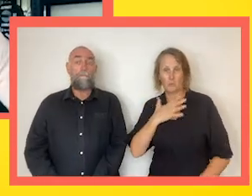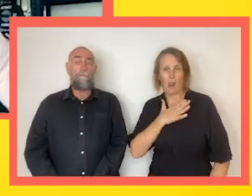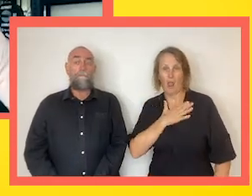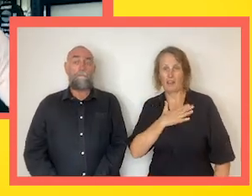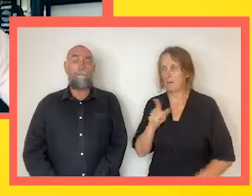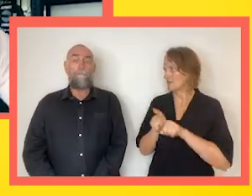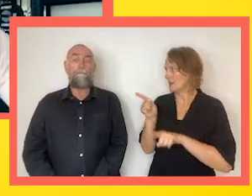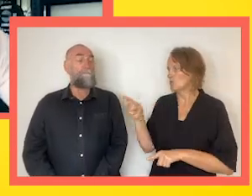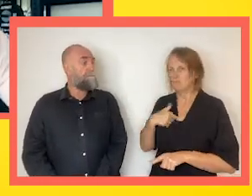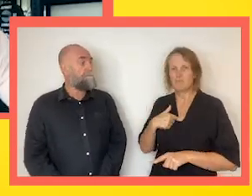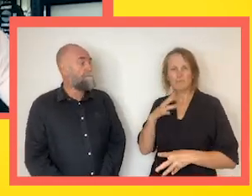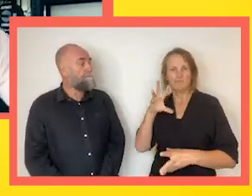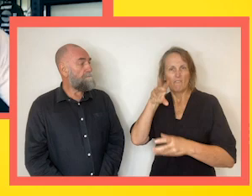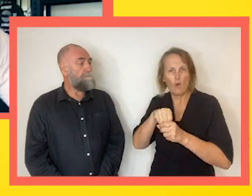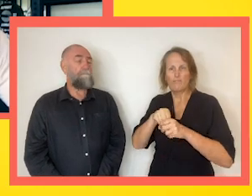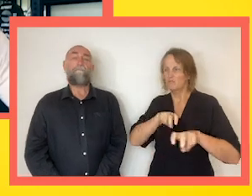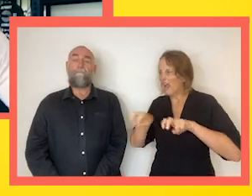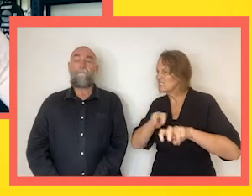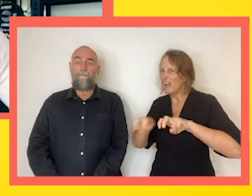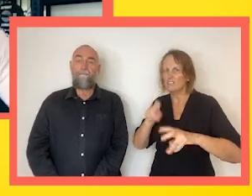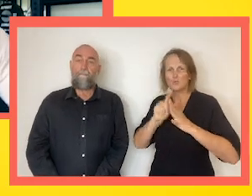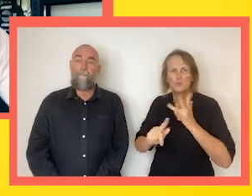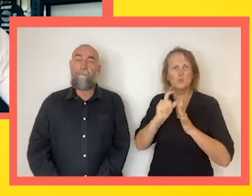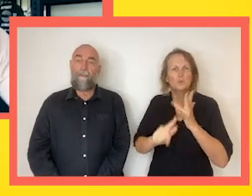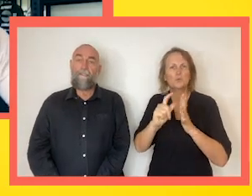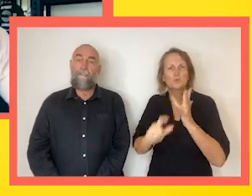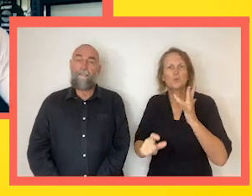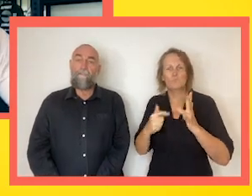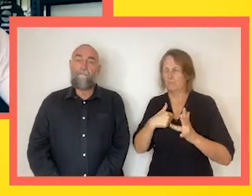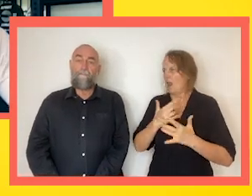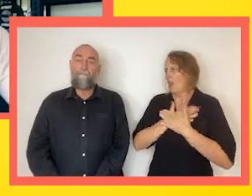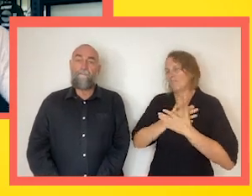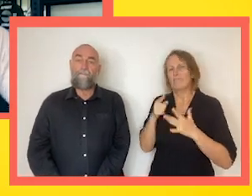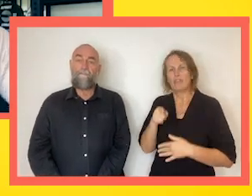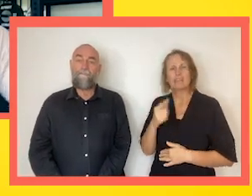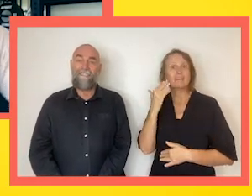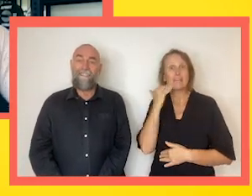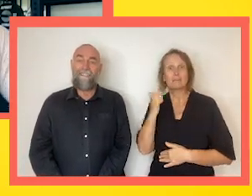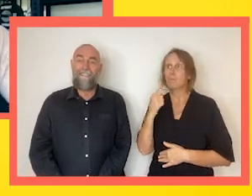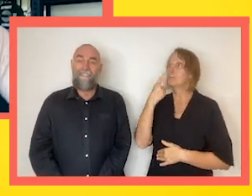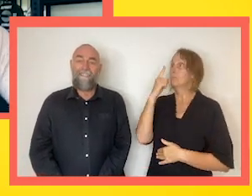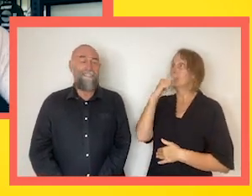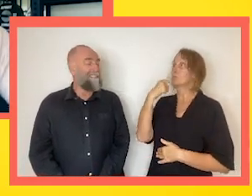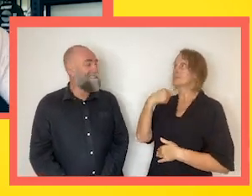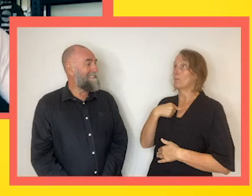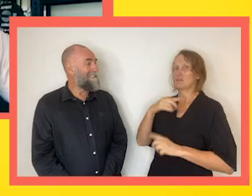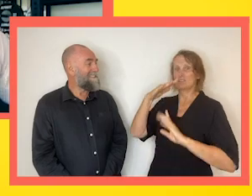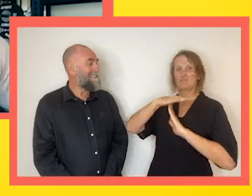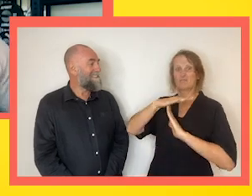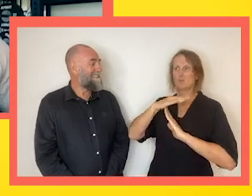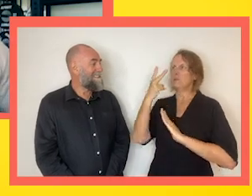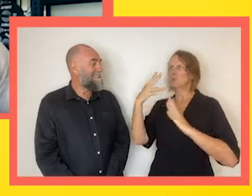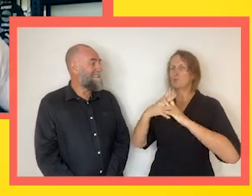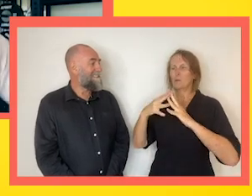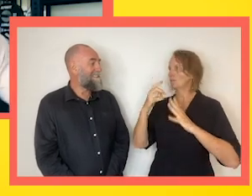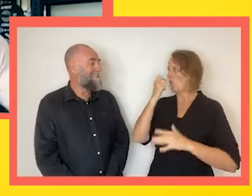I'm probably similar to you, Kurt. I love to be active and push my body. I thrive off that. Even when they want you to take 2 weeks off, I'm like, can't I just do